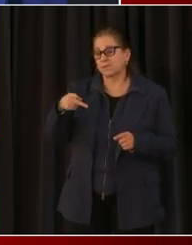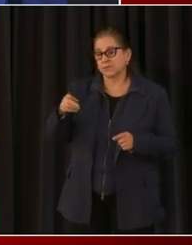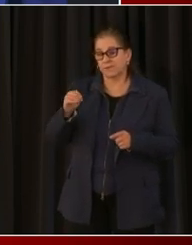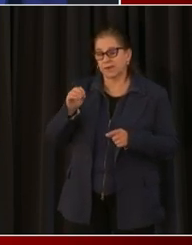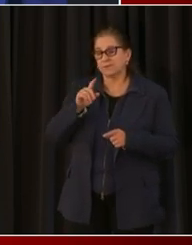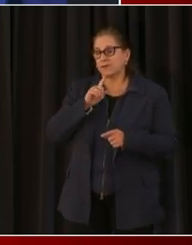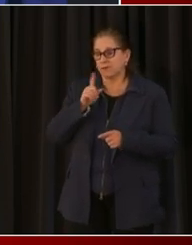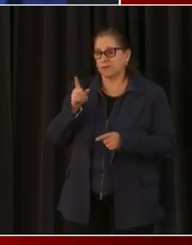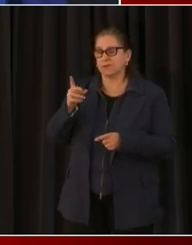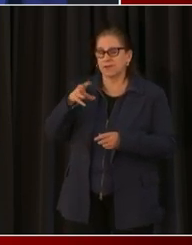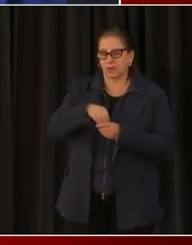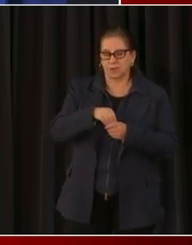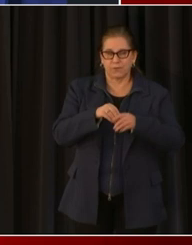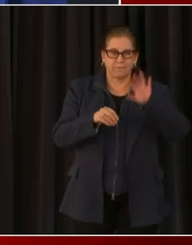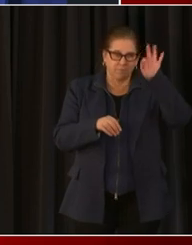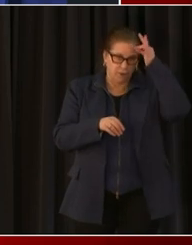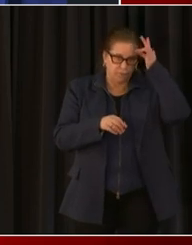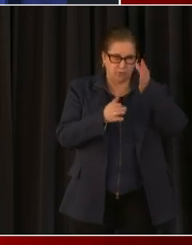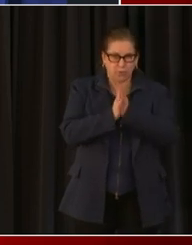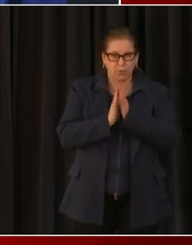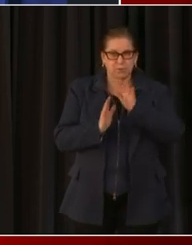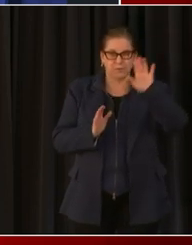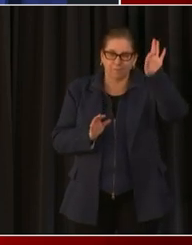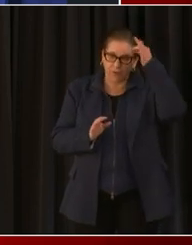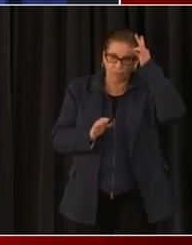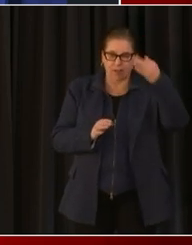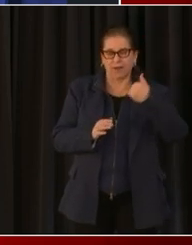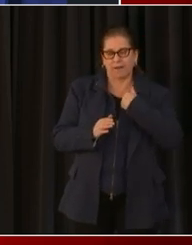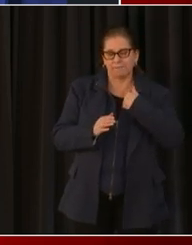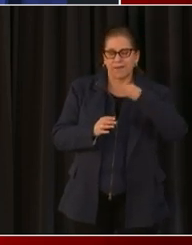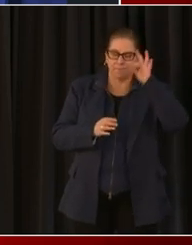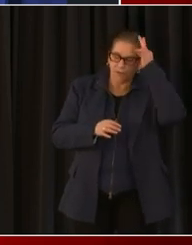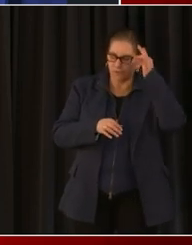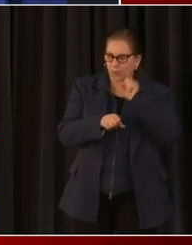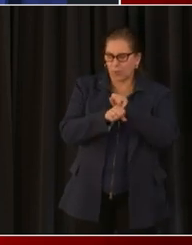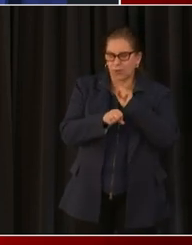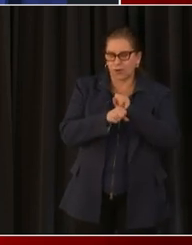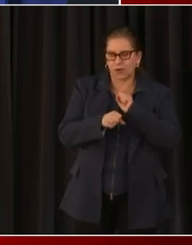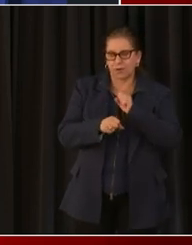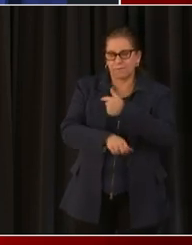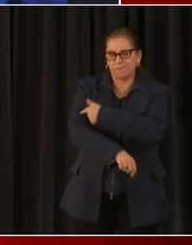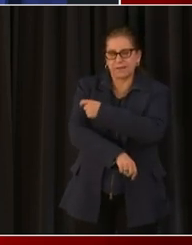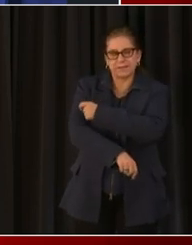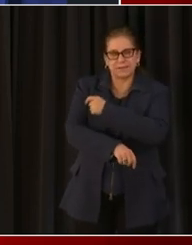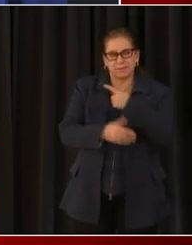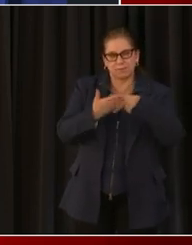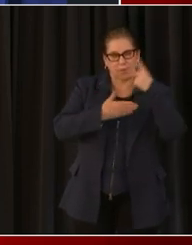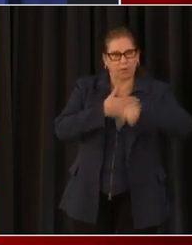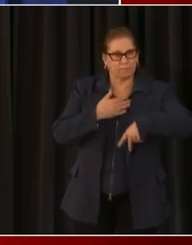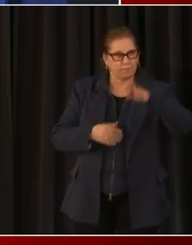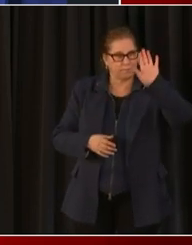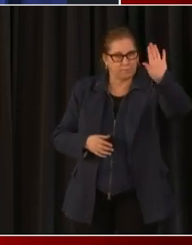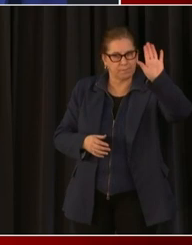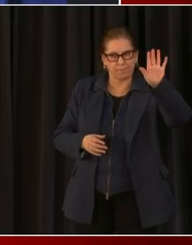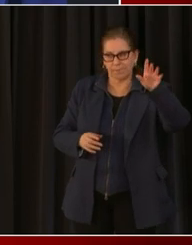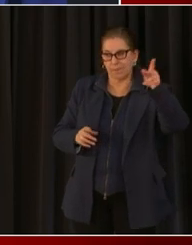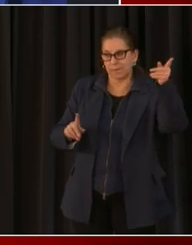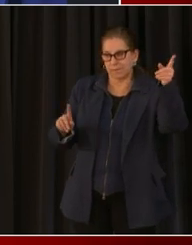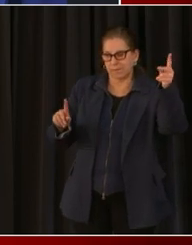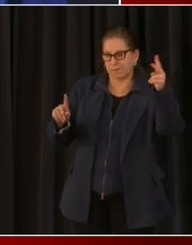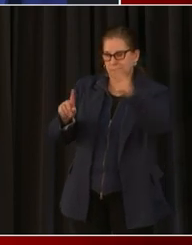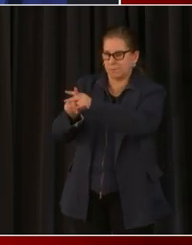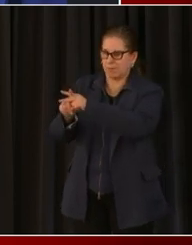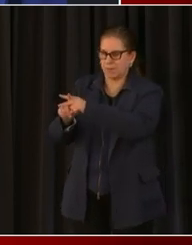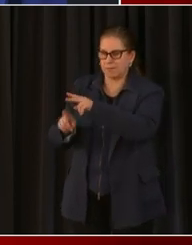federal request. So they're on pause until you get a definitive answer from FEMA? Well, the chronic conditions folks